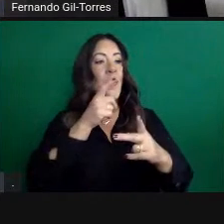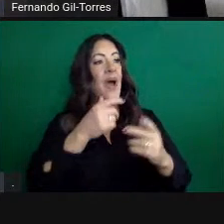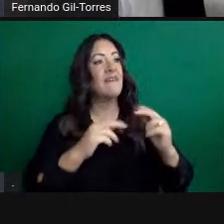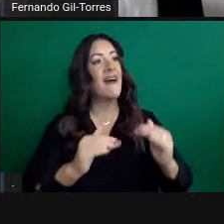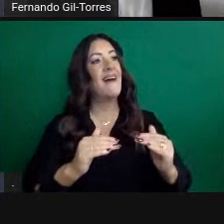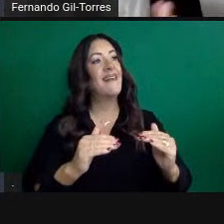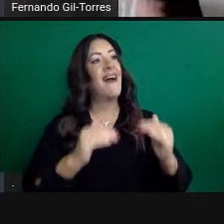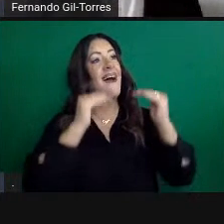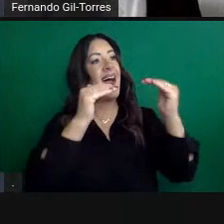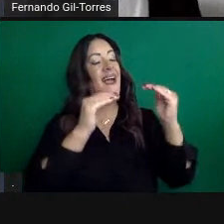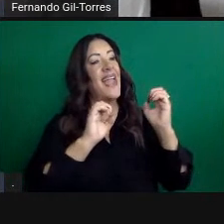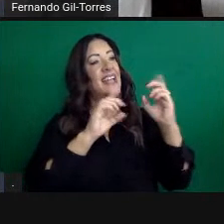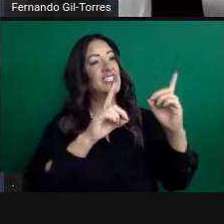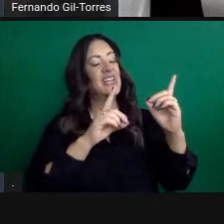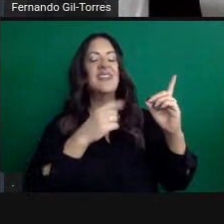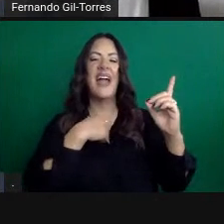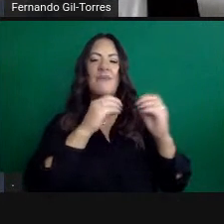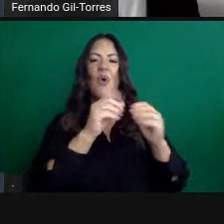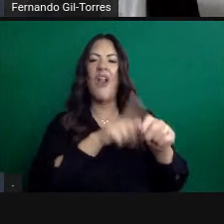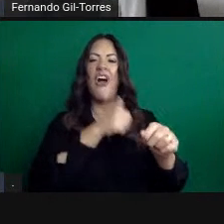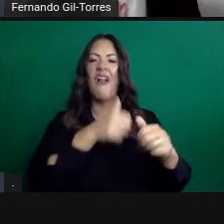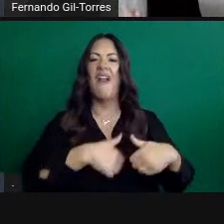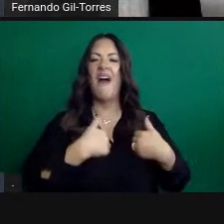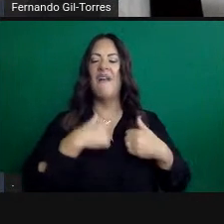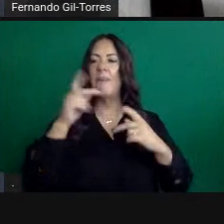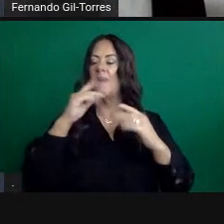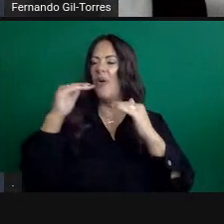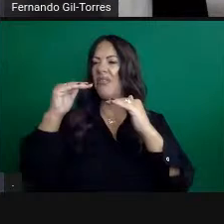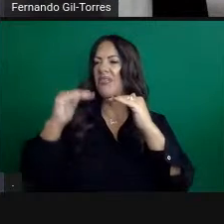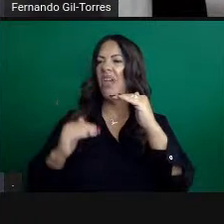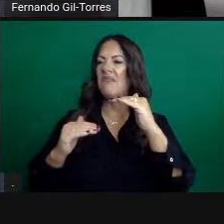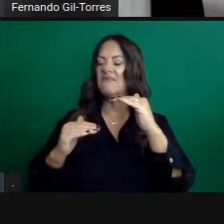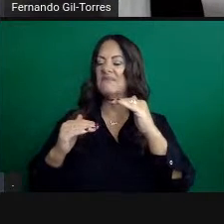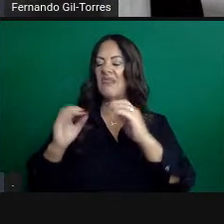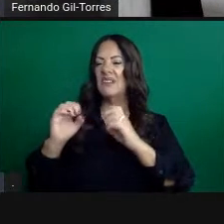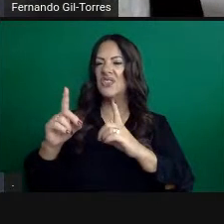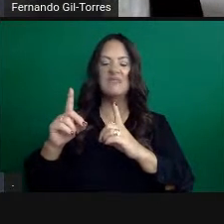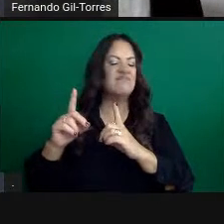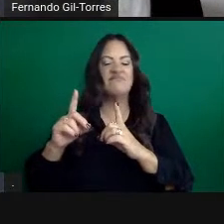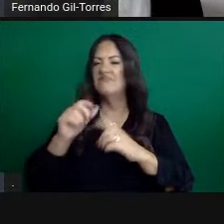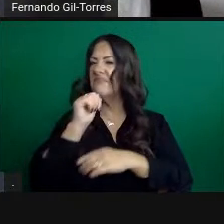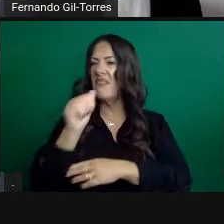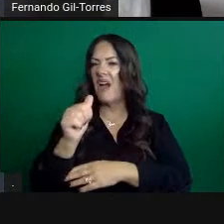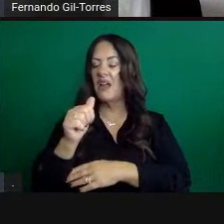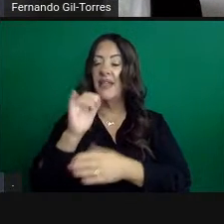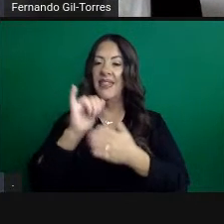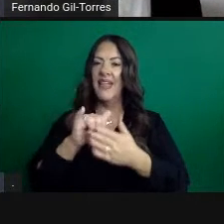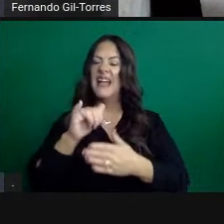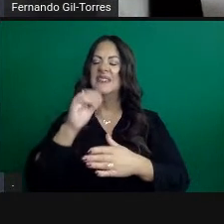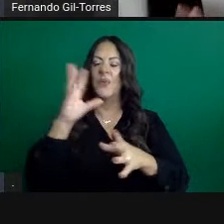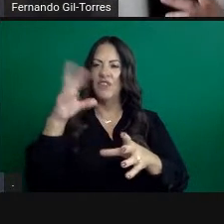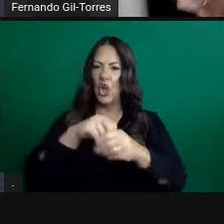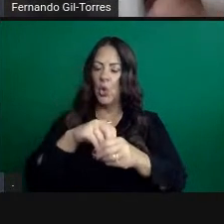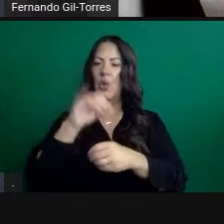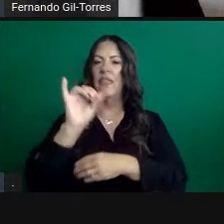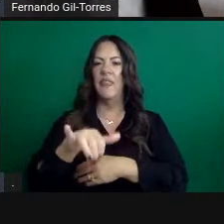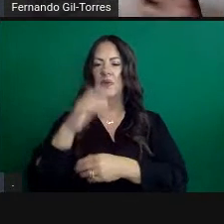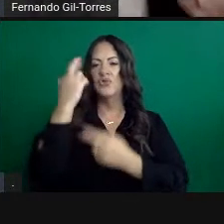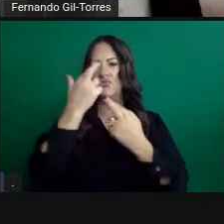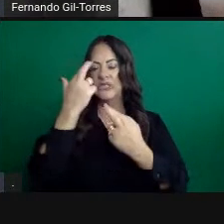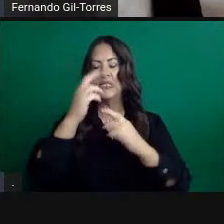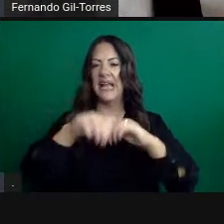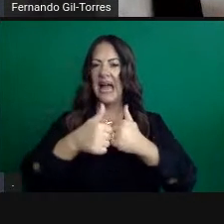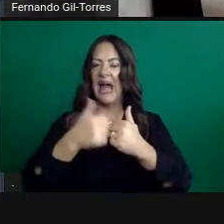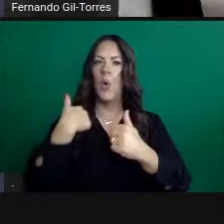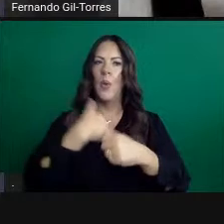life expectancy. So this is the challenge and the opportunity. And our master plan, in part, is to lay